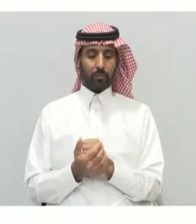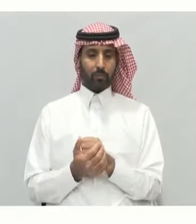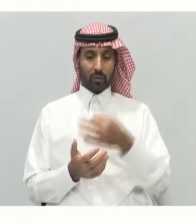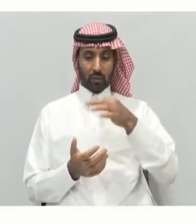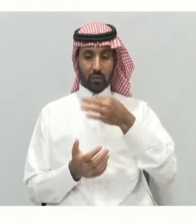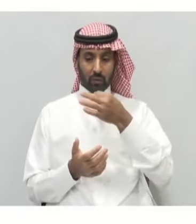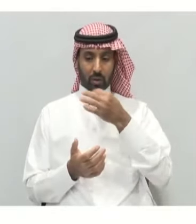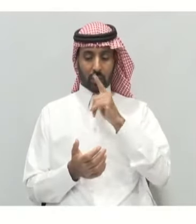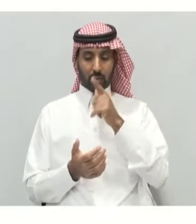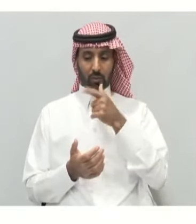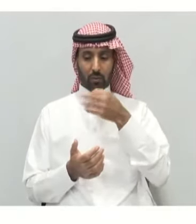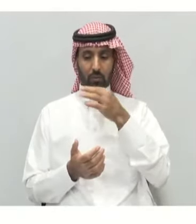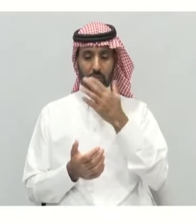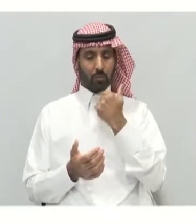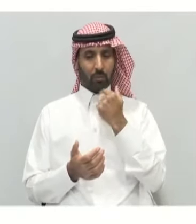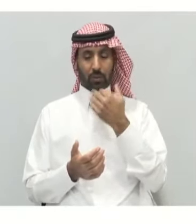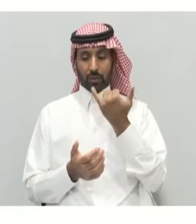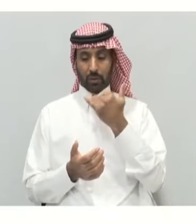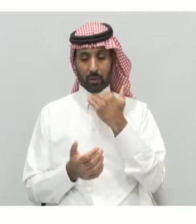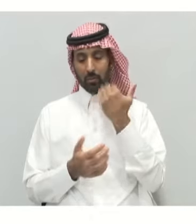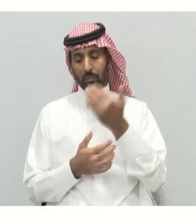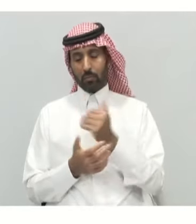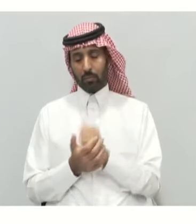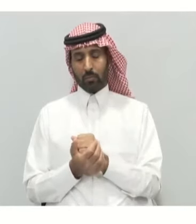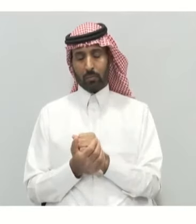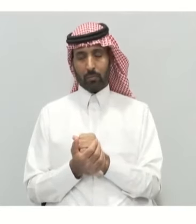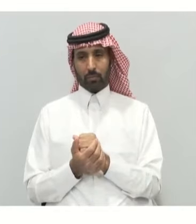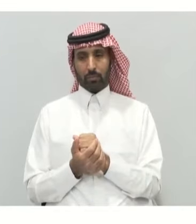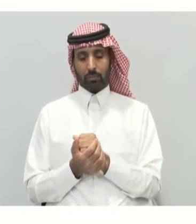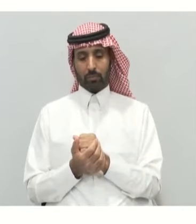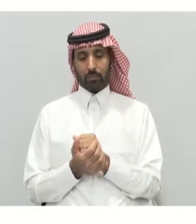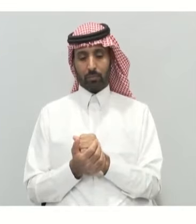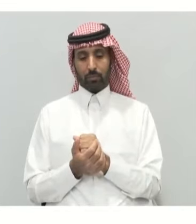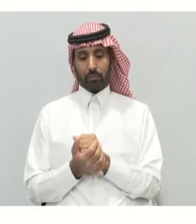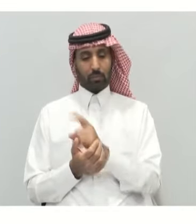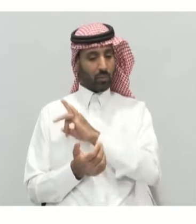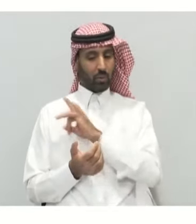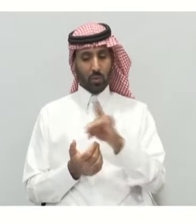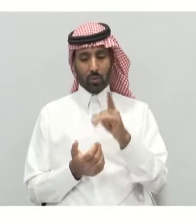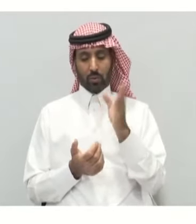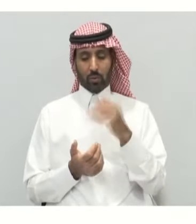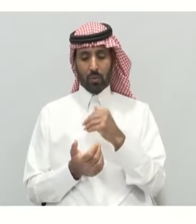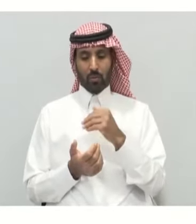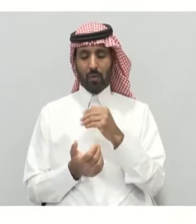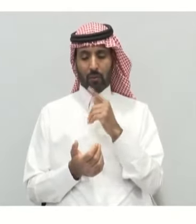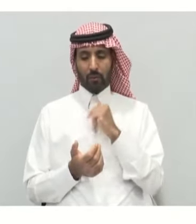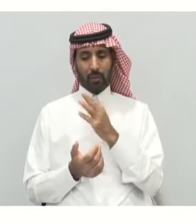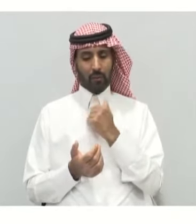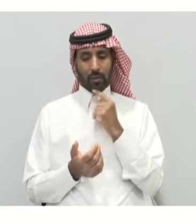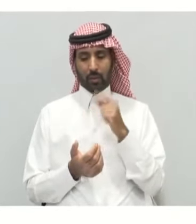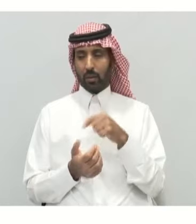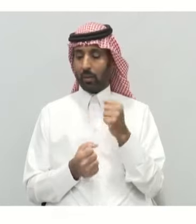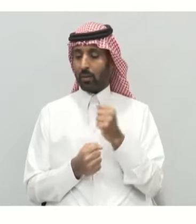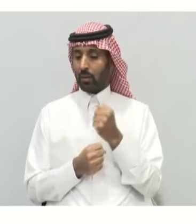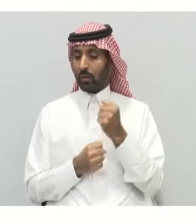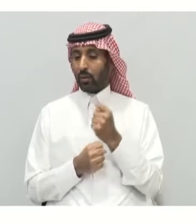no indication of Spanish. So we'll go back to the question and we will write the answer. No, he doesn't.